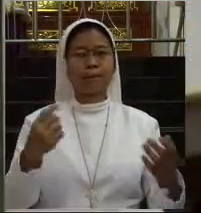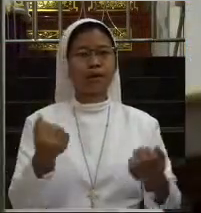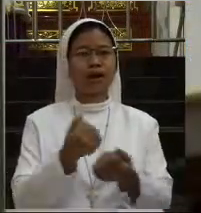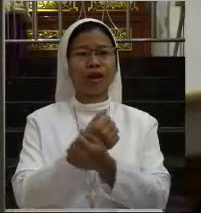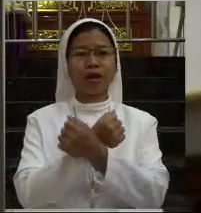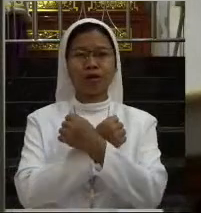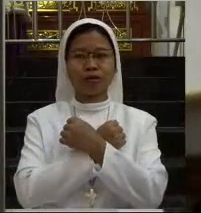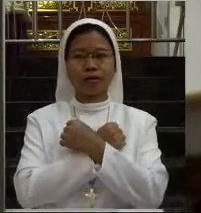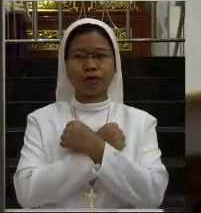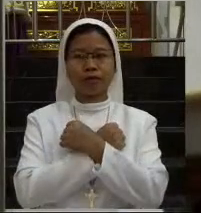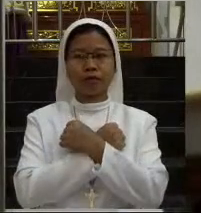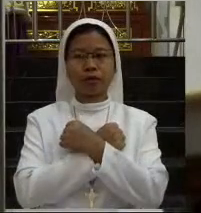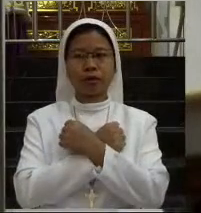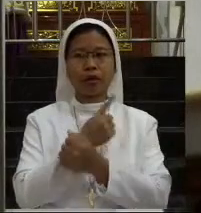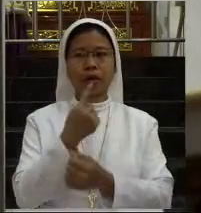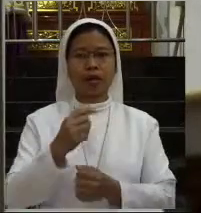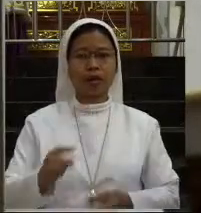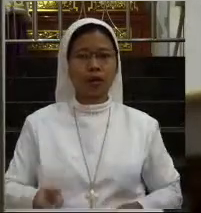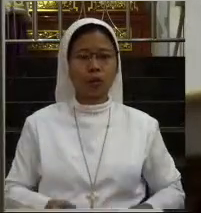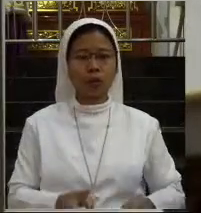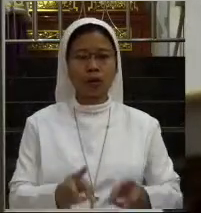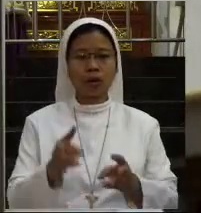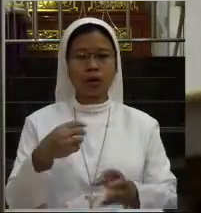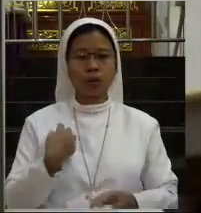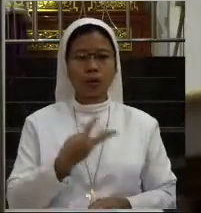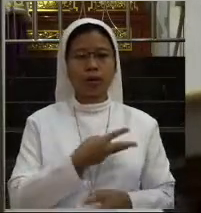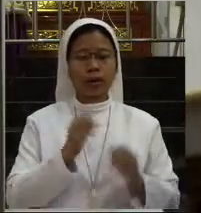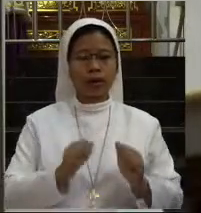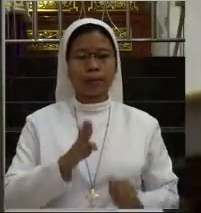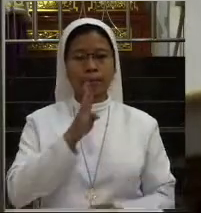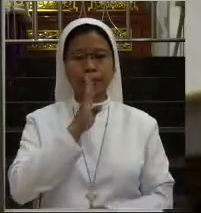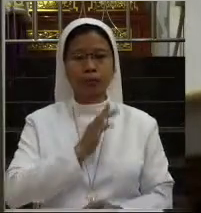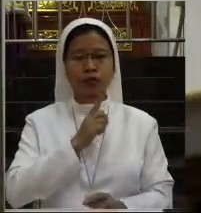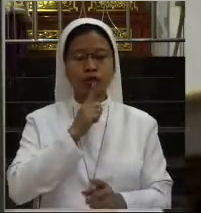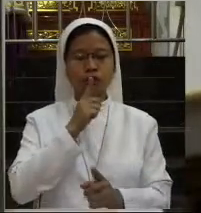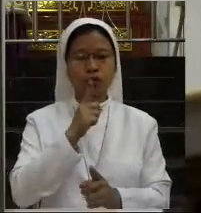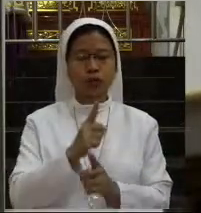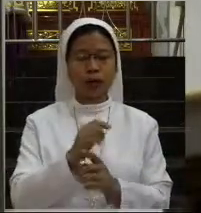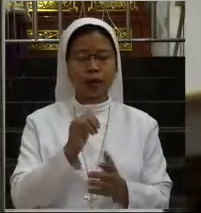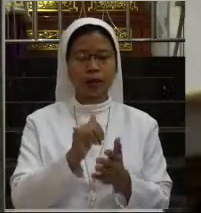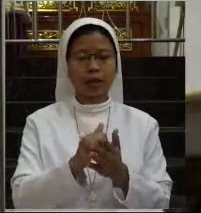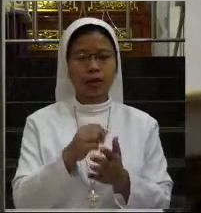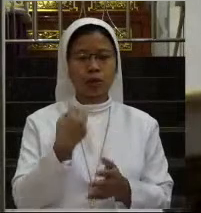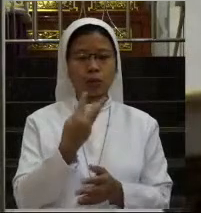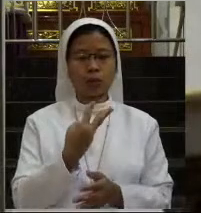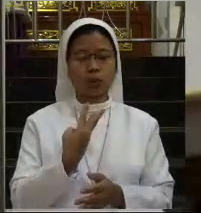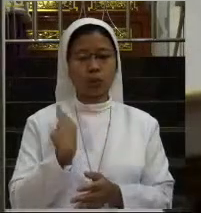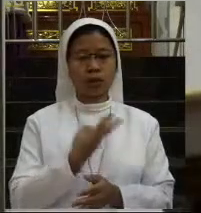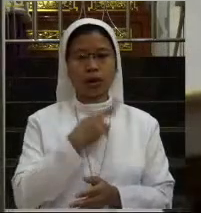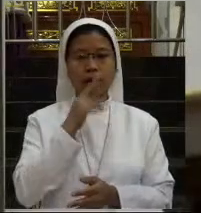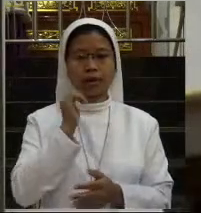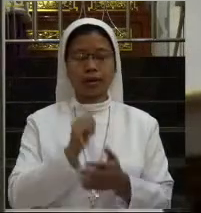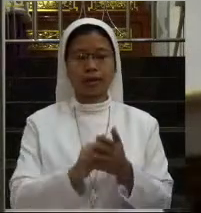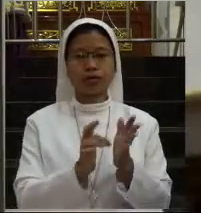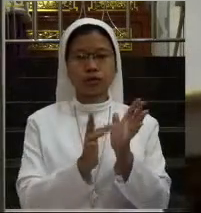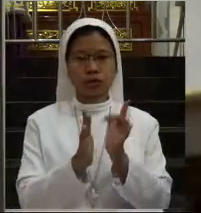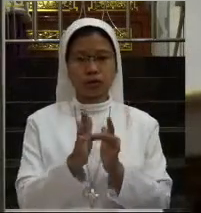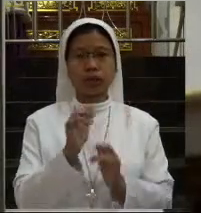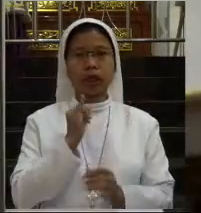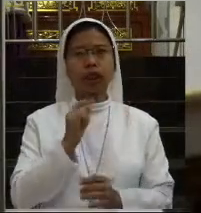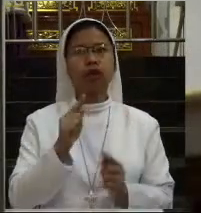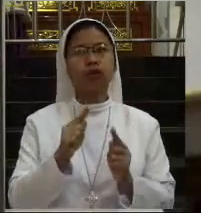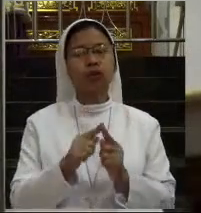Beloved, the way we may be sure that we know Jesus is to keep His